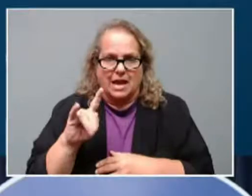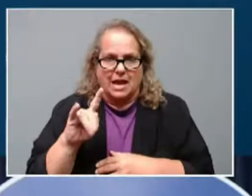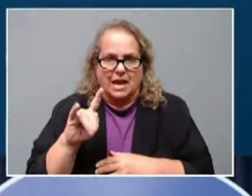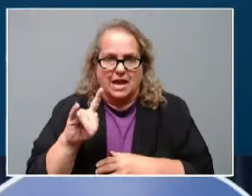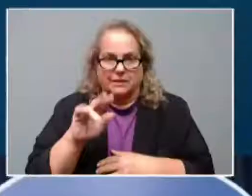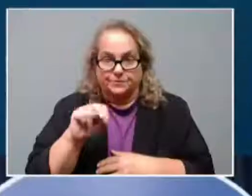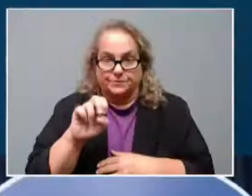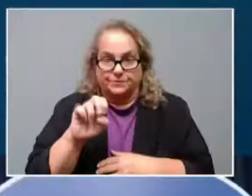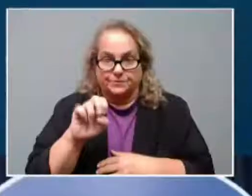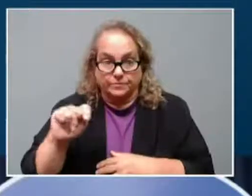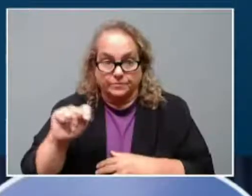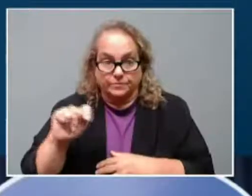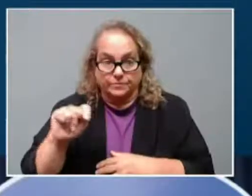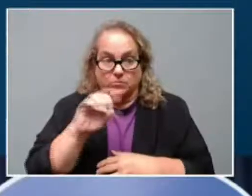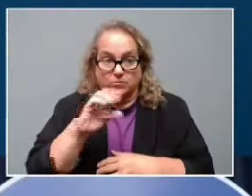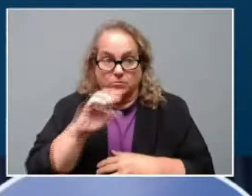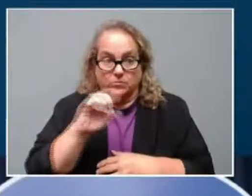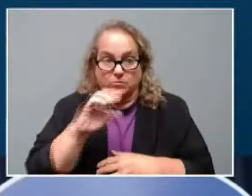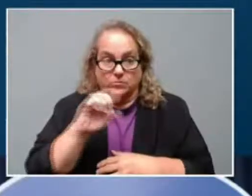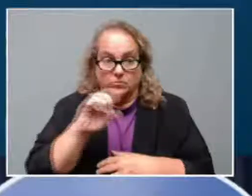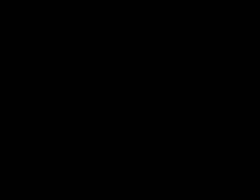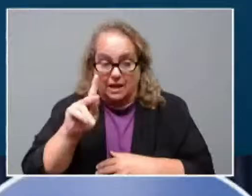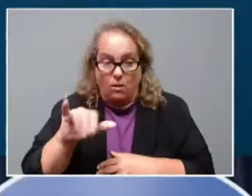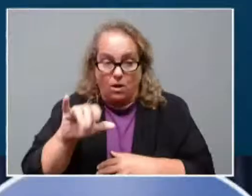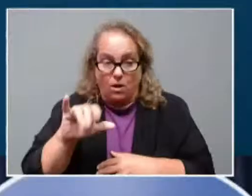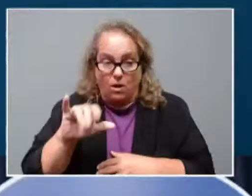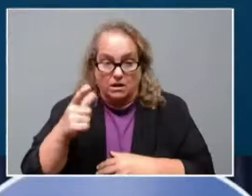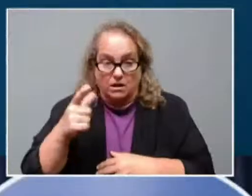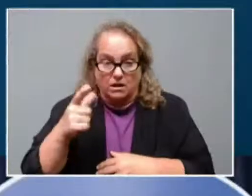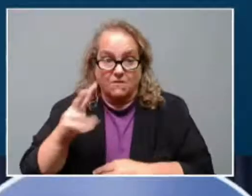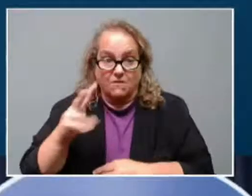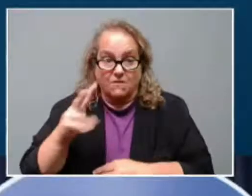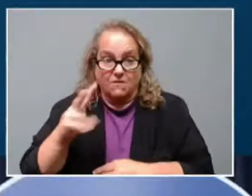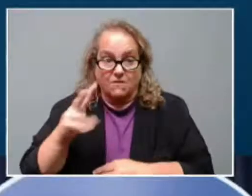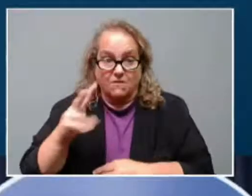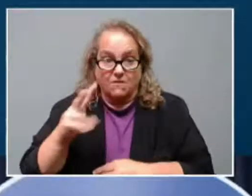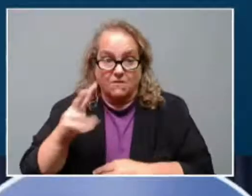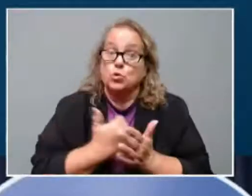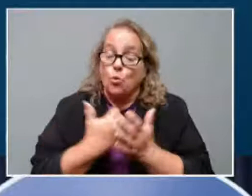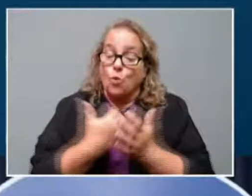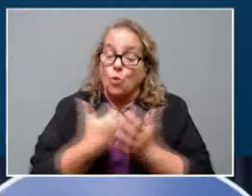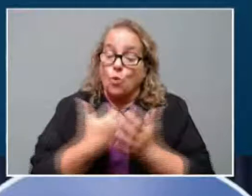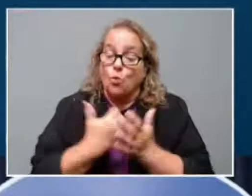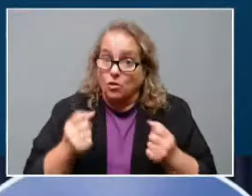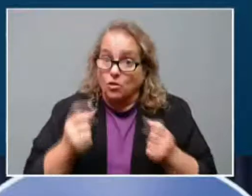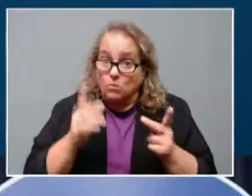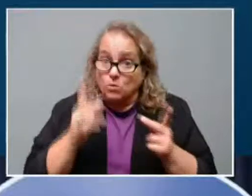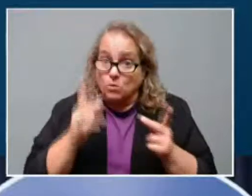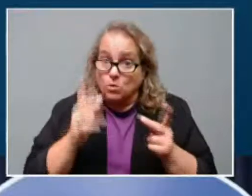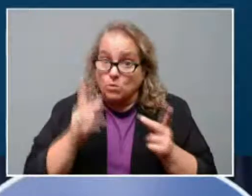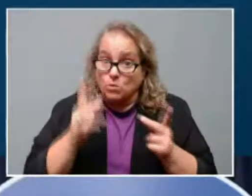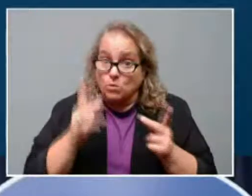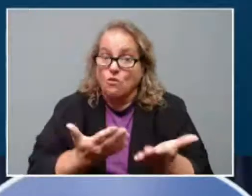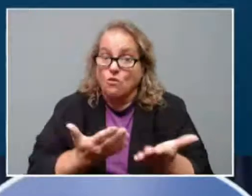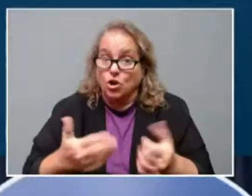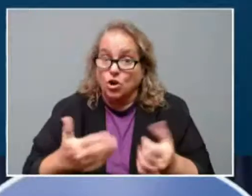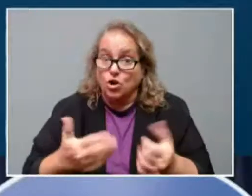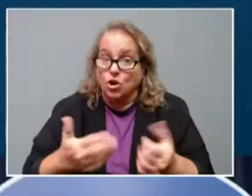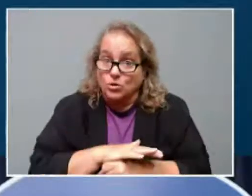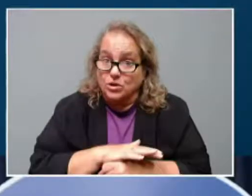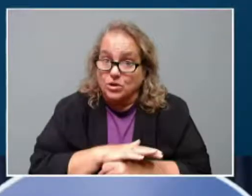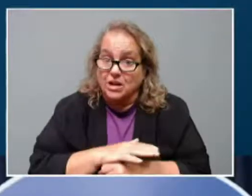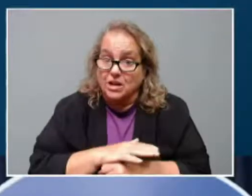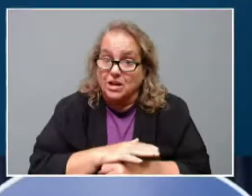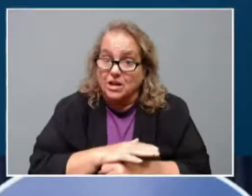connect.ky.gov. And 2 new health insurers are going to be offering coverage in 2022 on our state-based exchange. Ambetter from WellCare